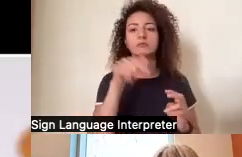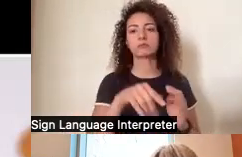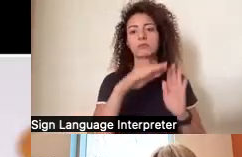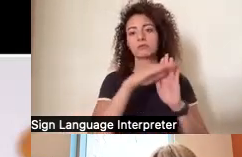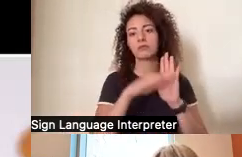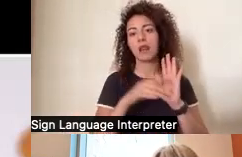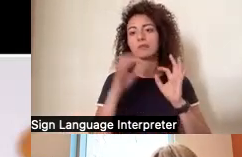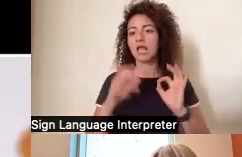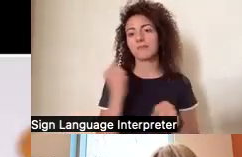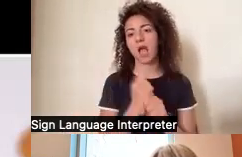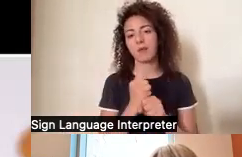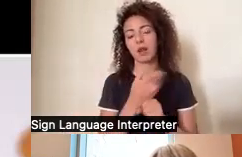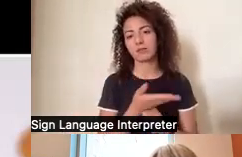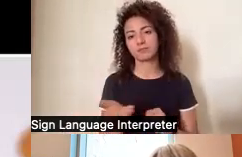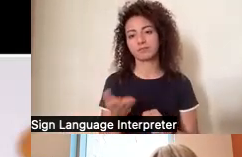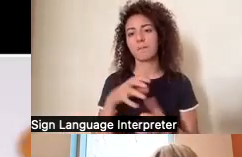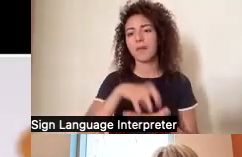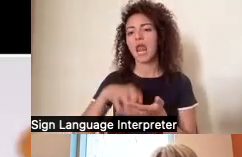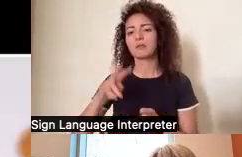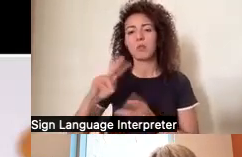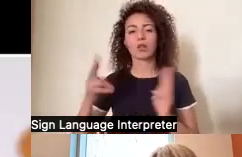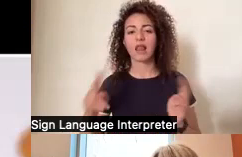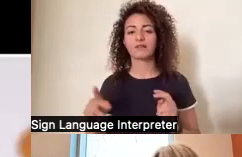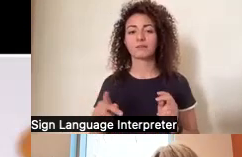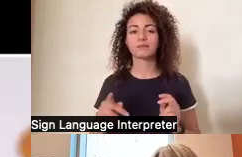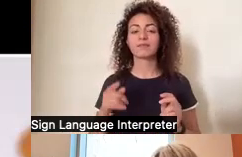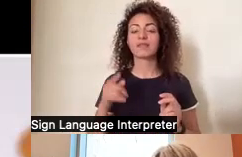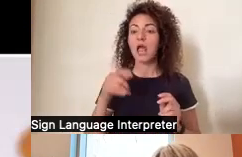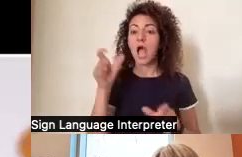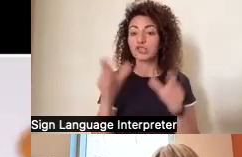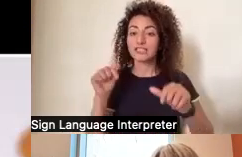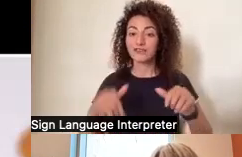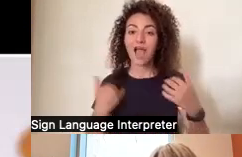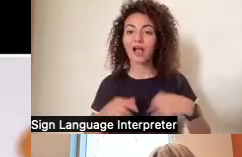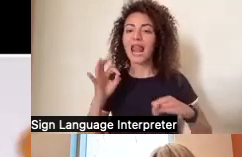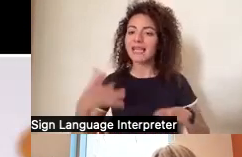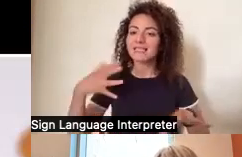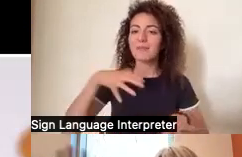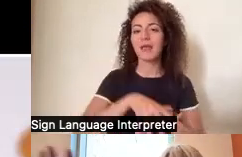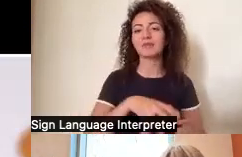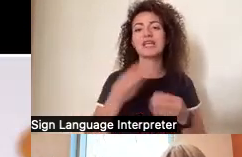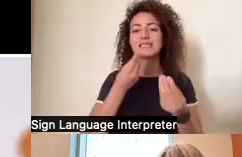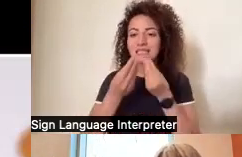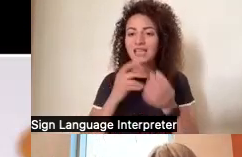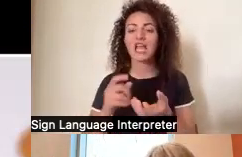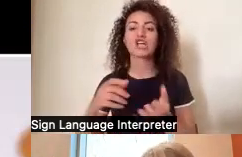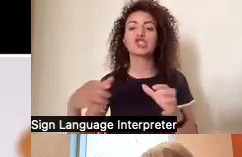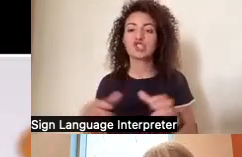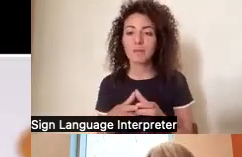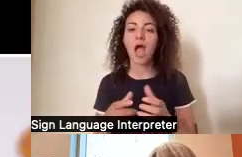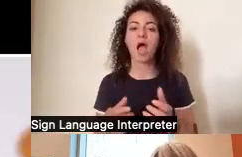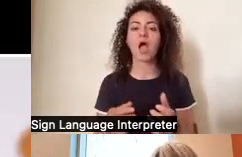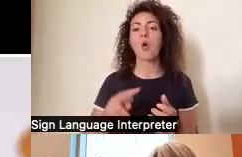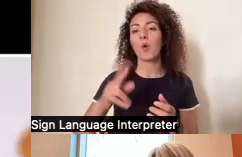individuals' social and economic participation, as well as their political and civil rights. And I think Farah was saying in the